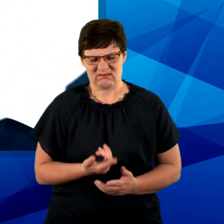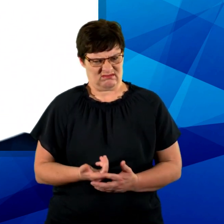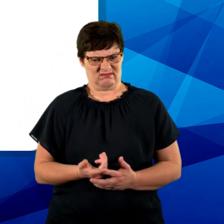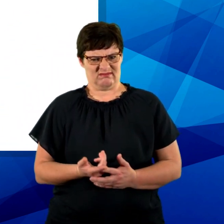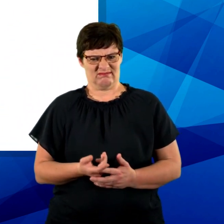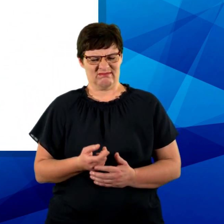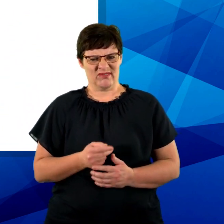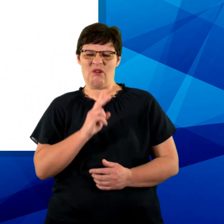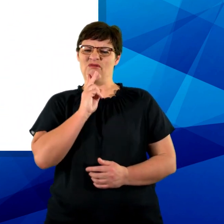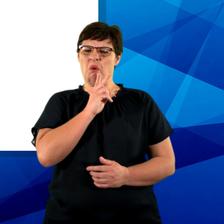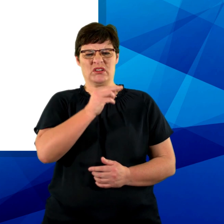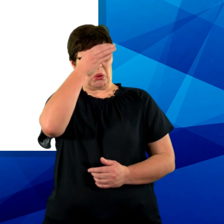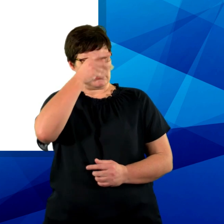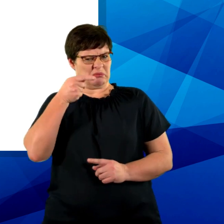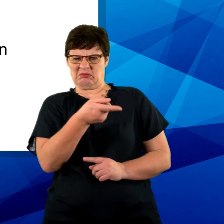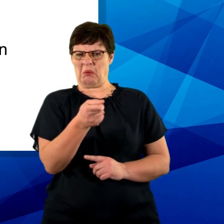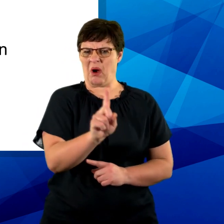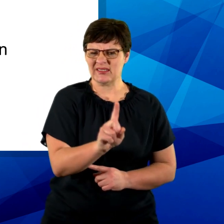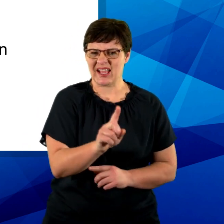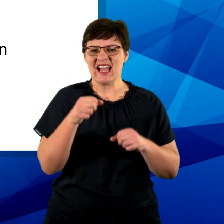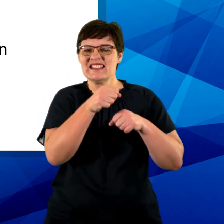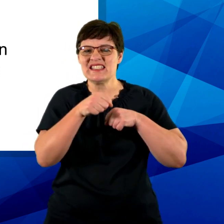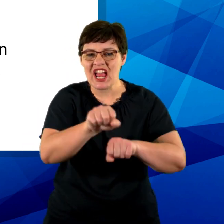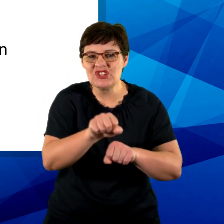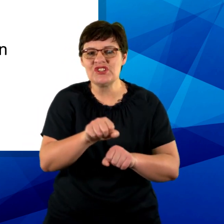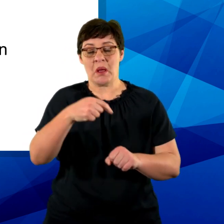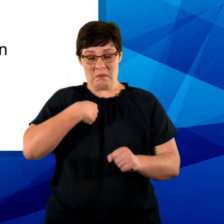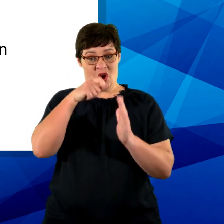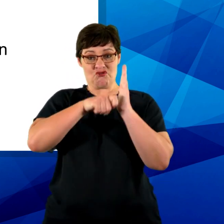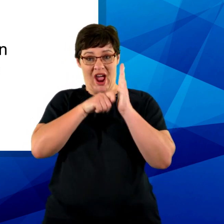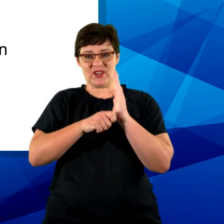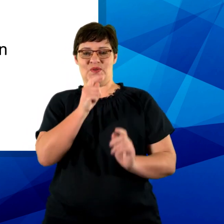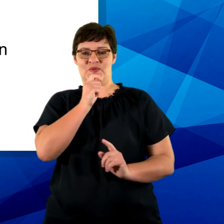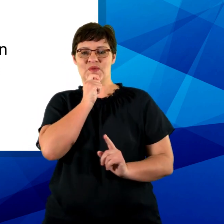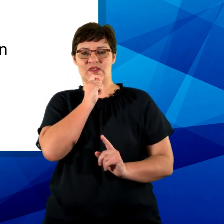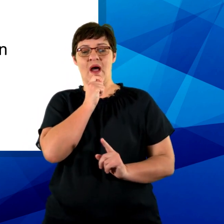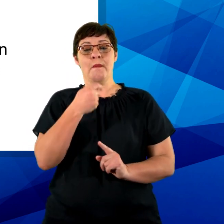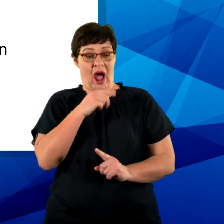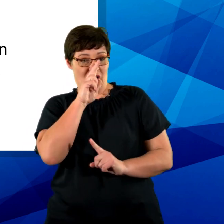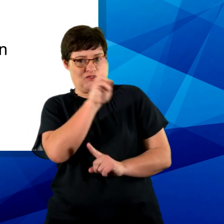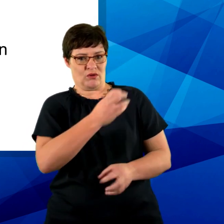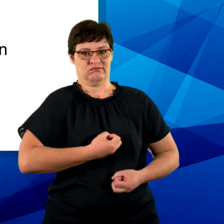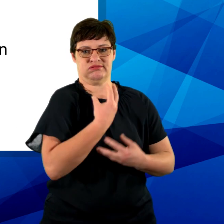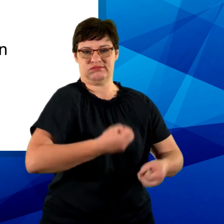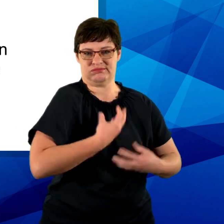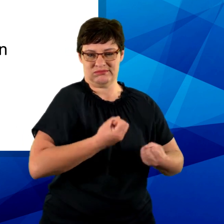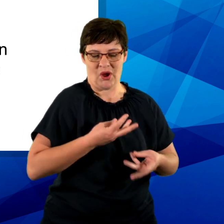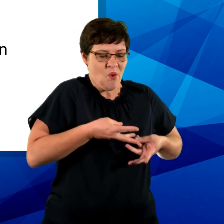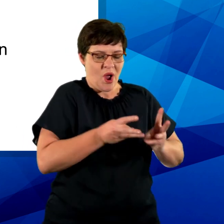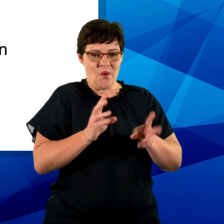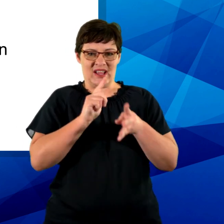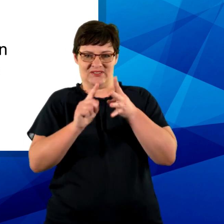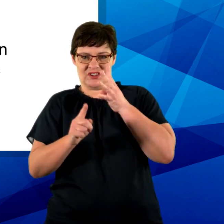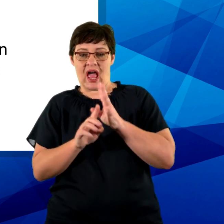The concept of voice refers to strategies that you use to express your views in subtle and direct ways when making